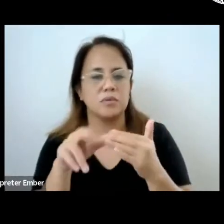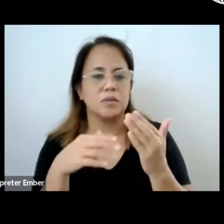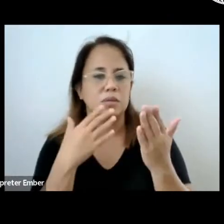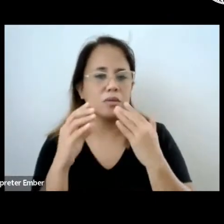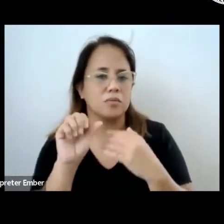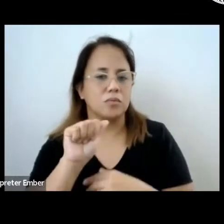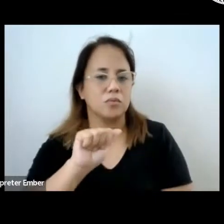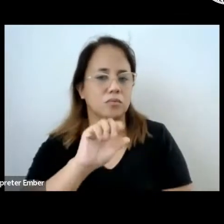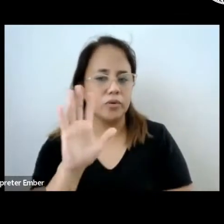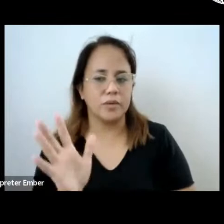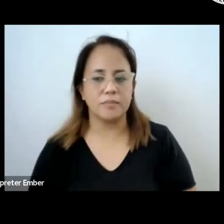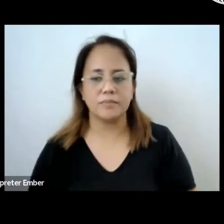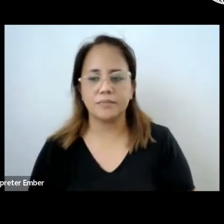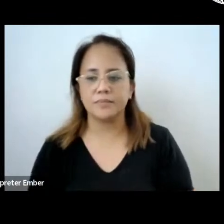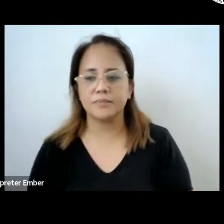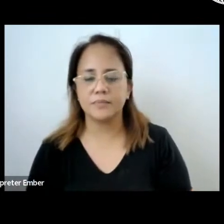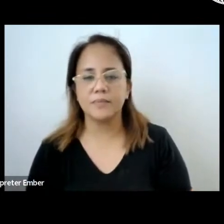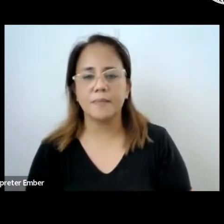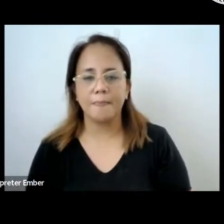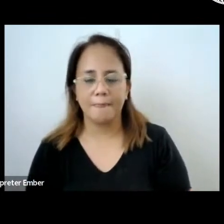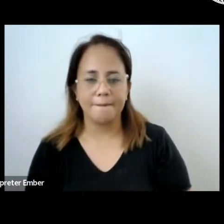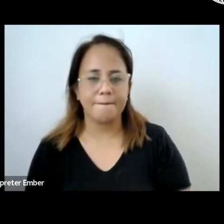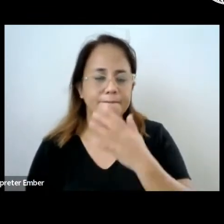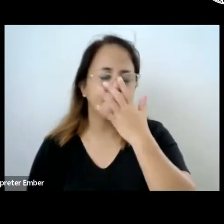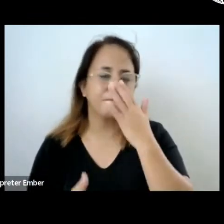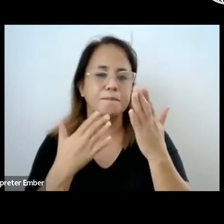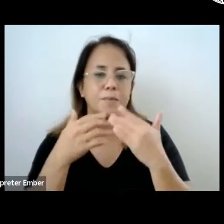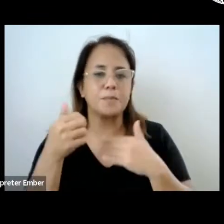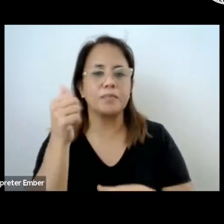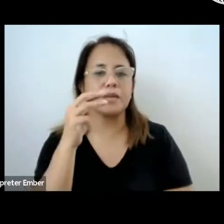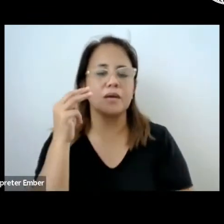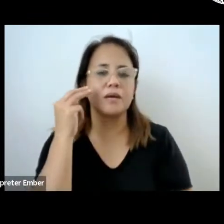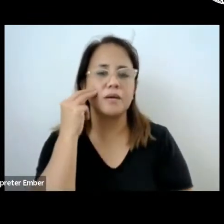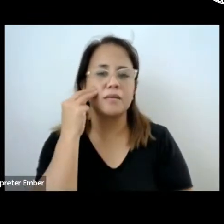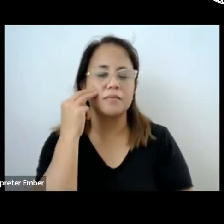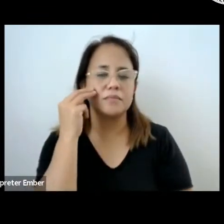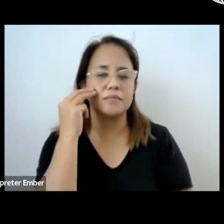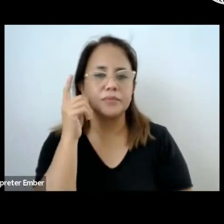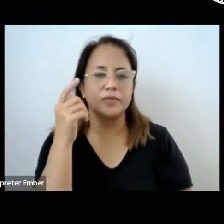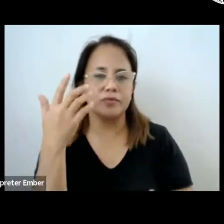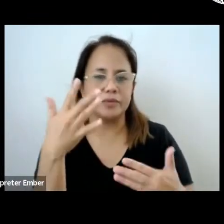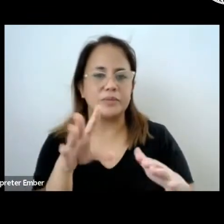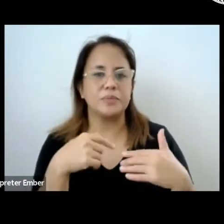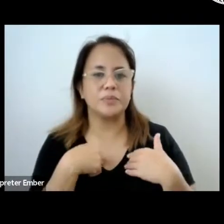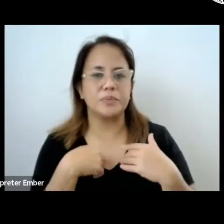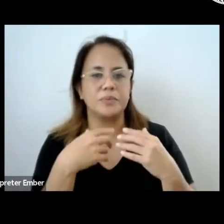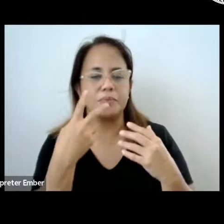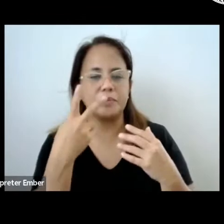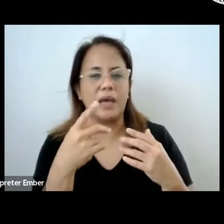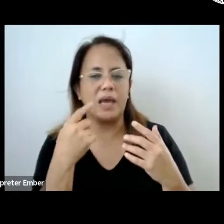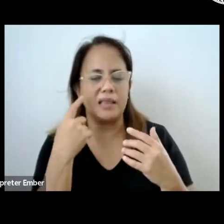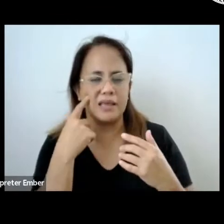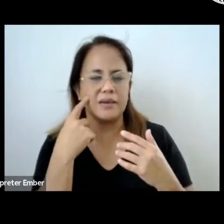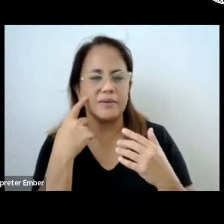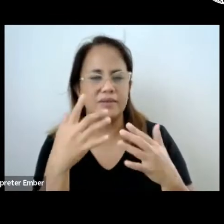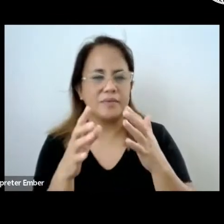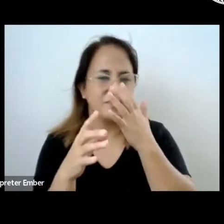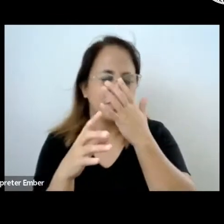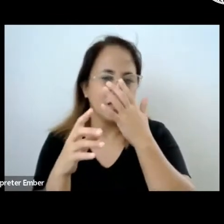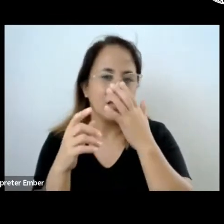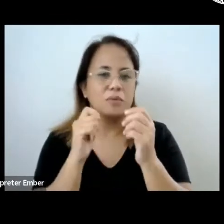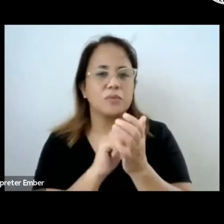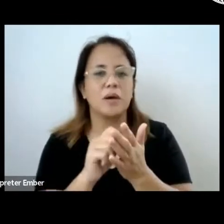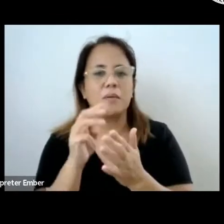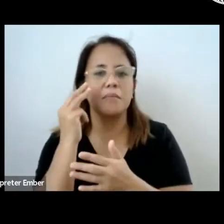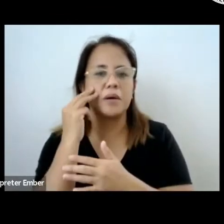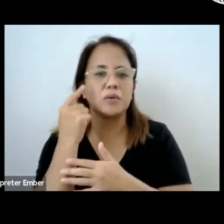morning. Thank you, Chairman Margo. Just to clarify po, no? Because we already stated, and I think one of the authors, Margo, is